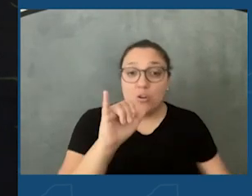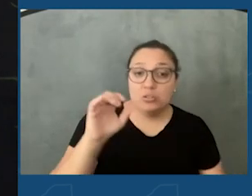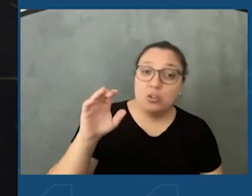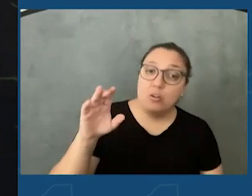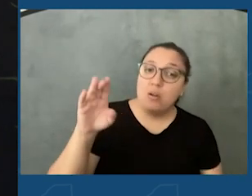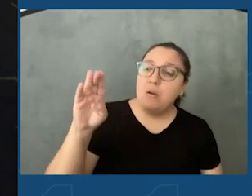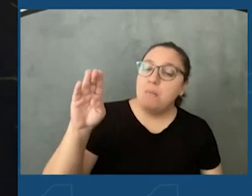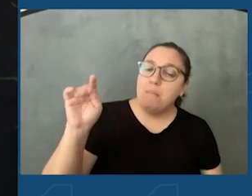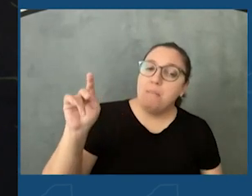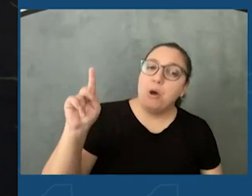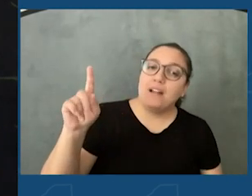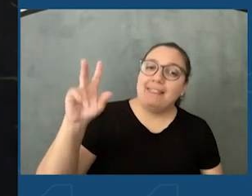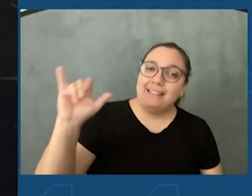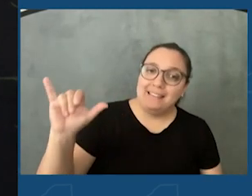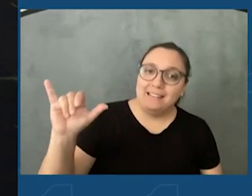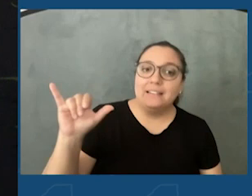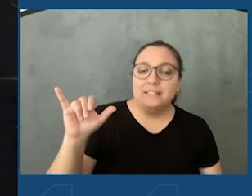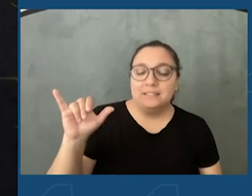Buckley.